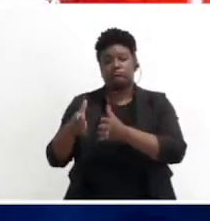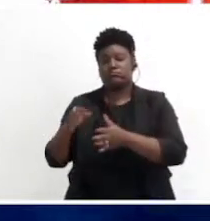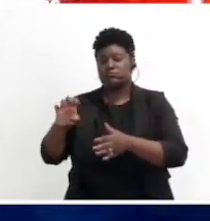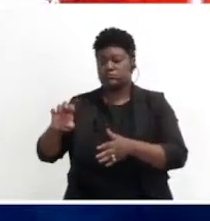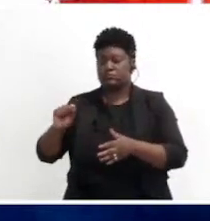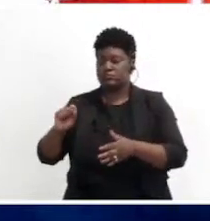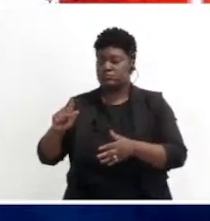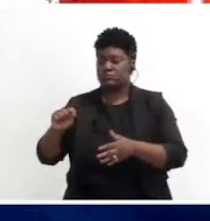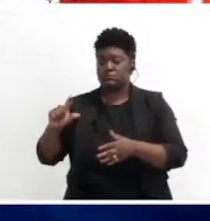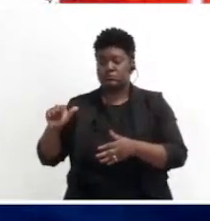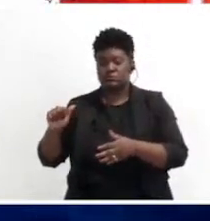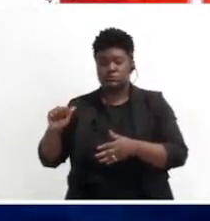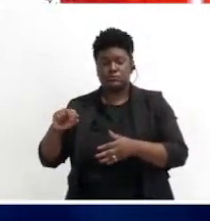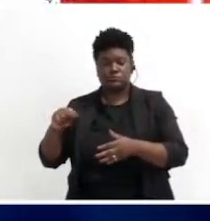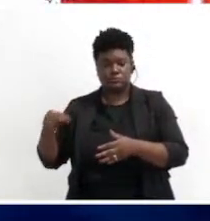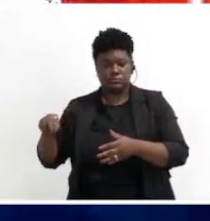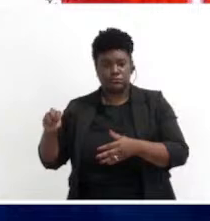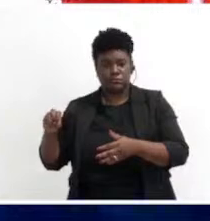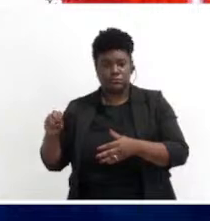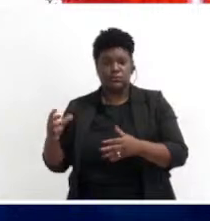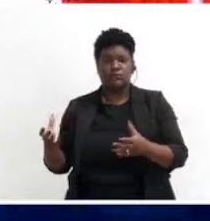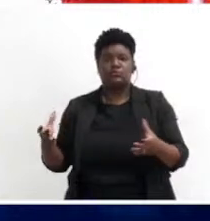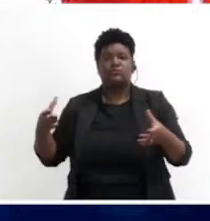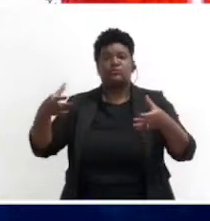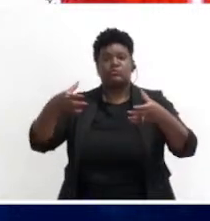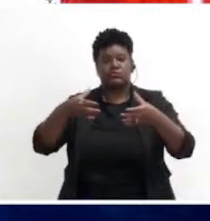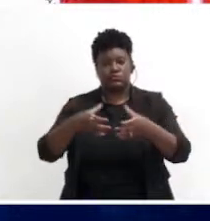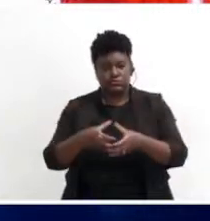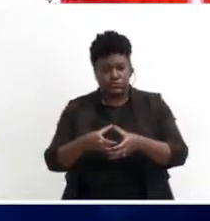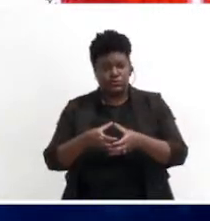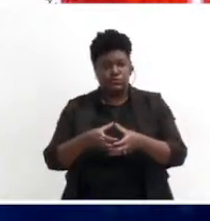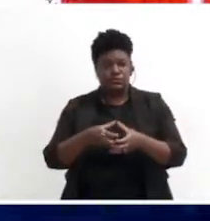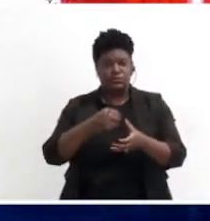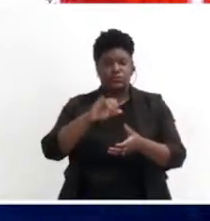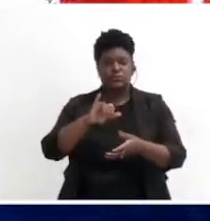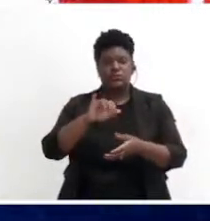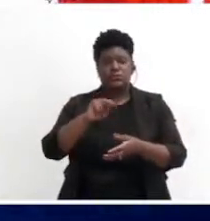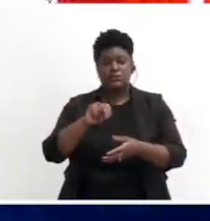elements that combine both copper and tin. So you might have something like